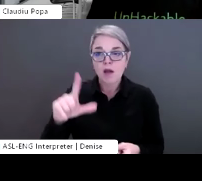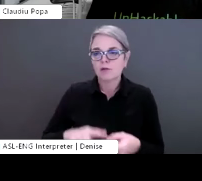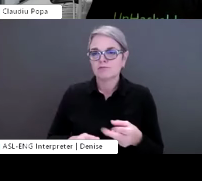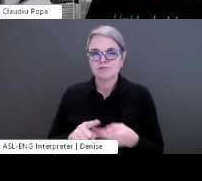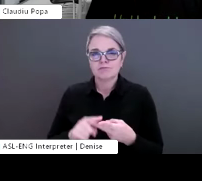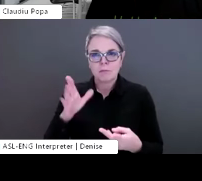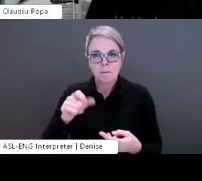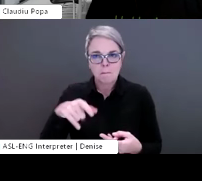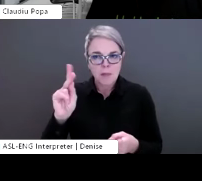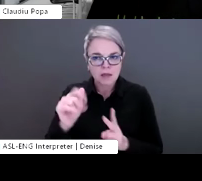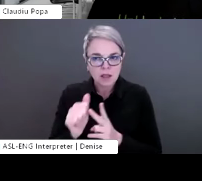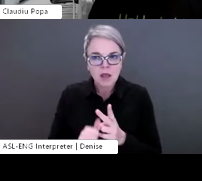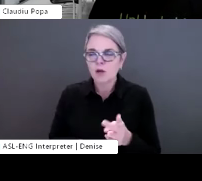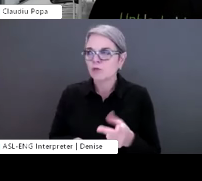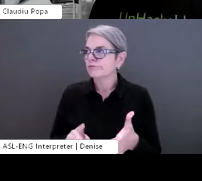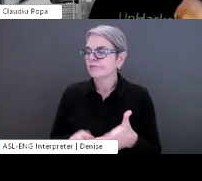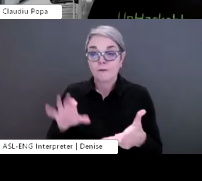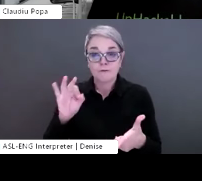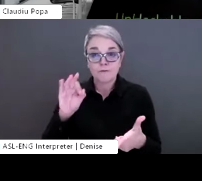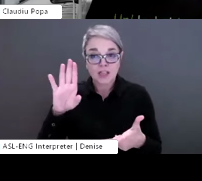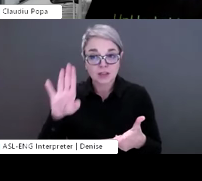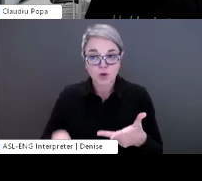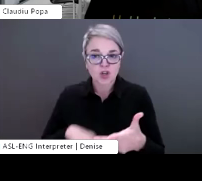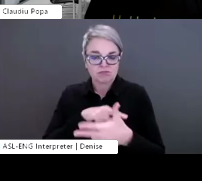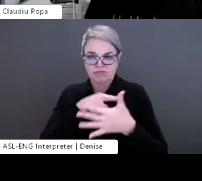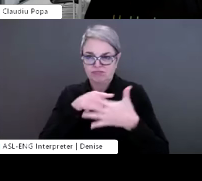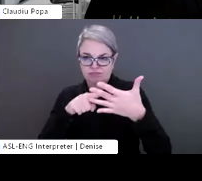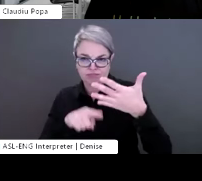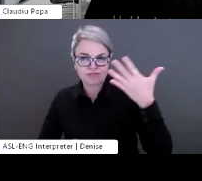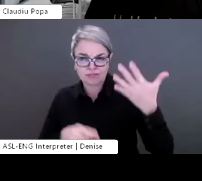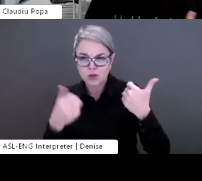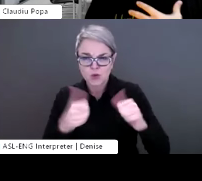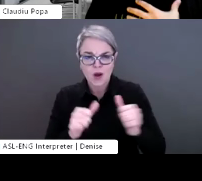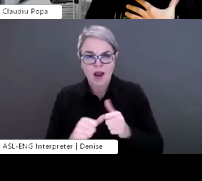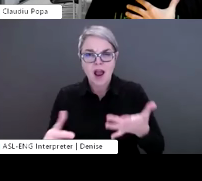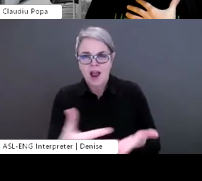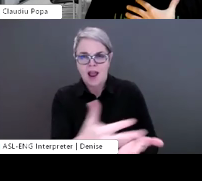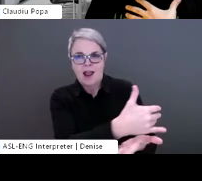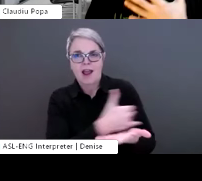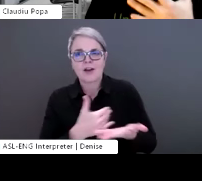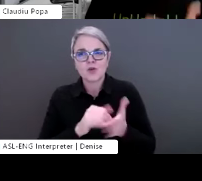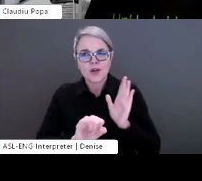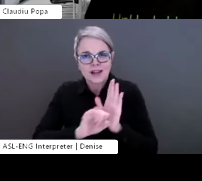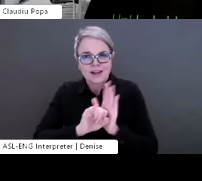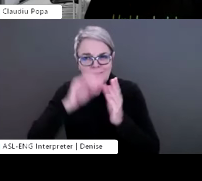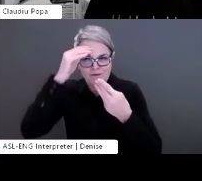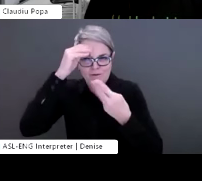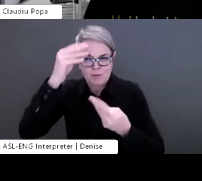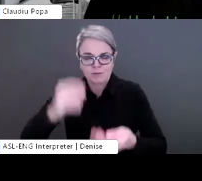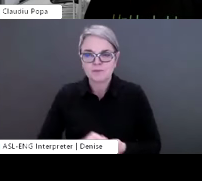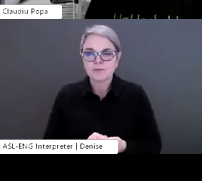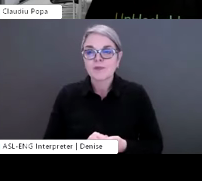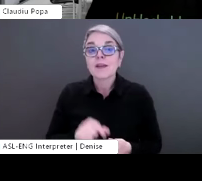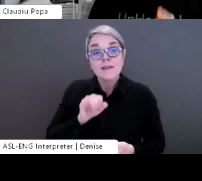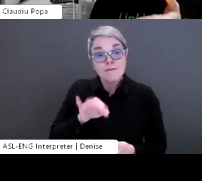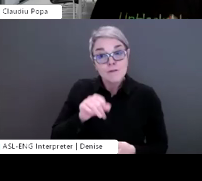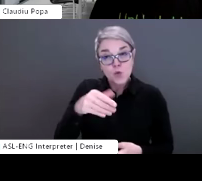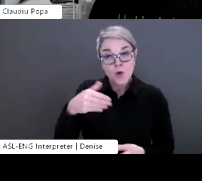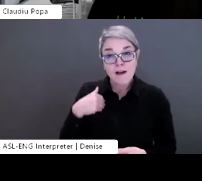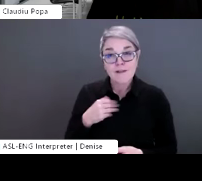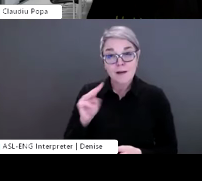might be able to steal your identity that way. If multi-factor authentication is enabled, then scammers can't get into your